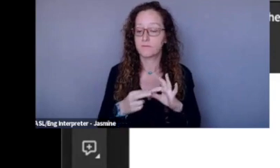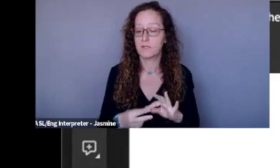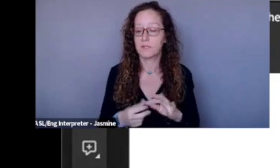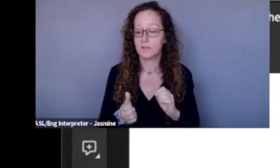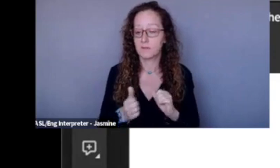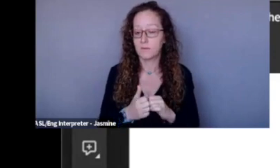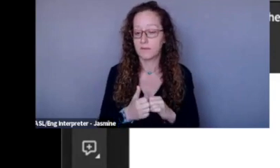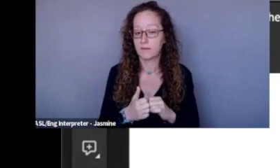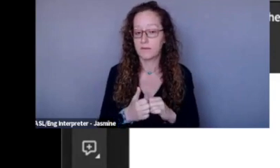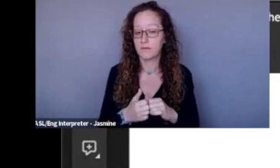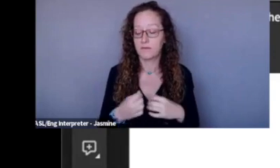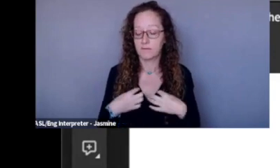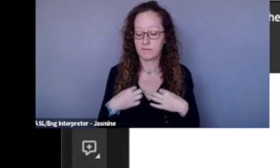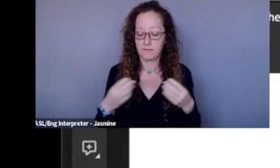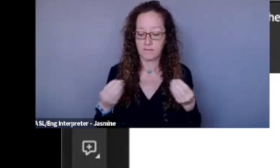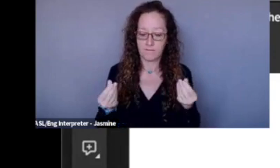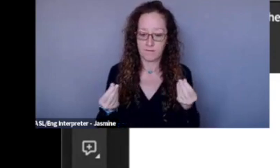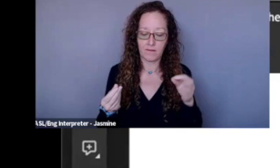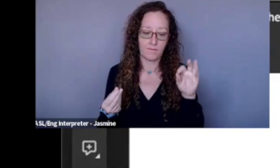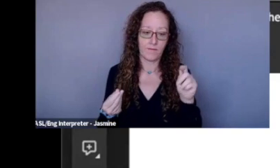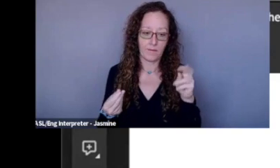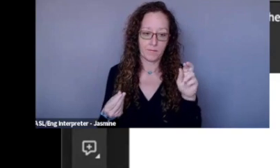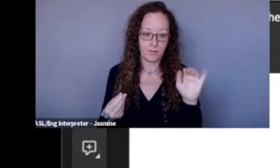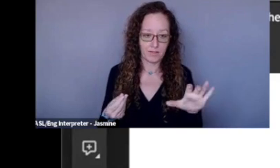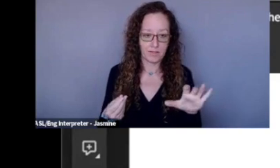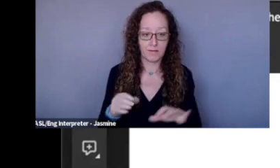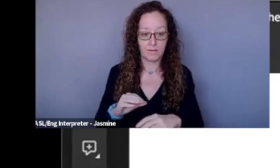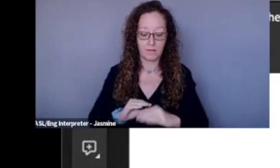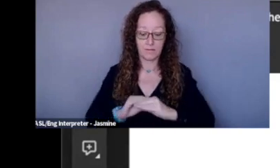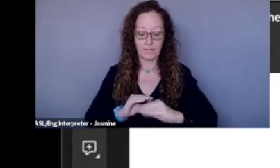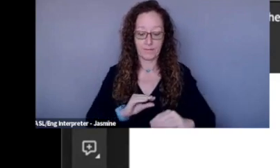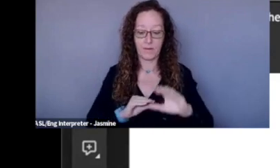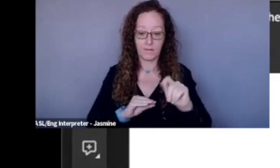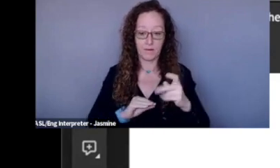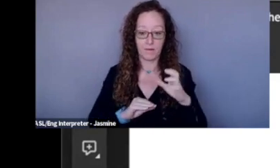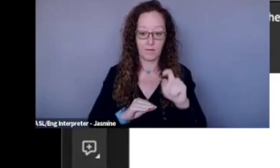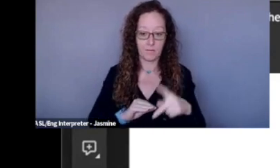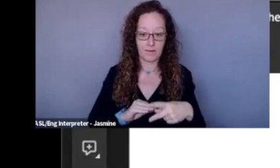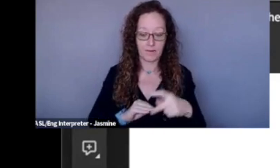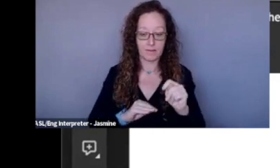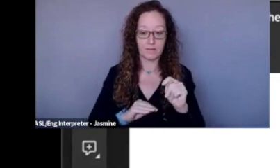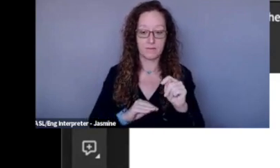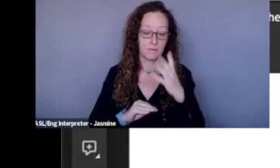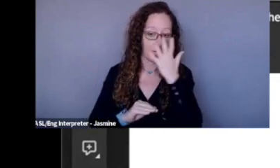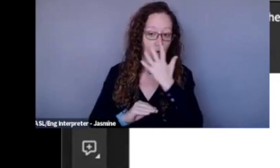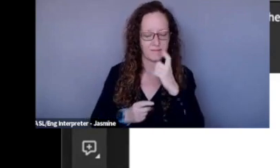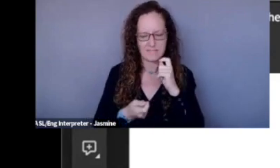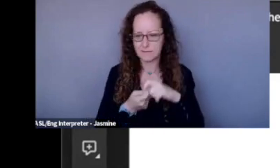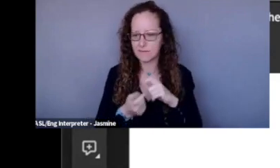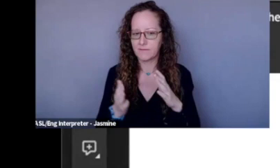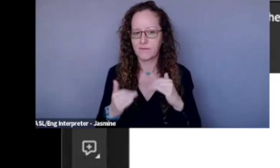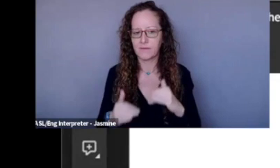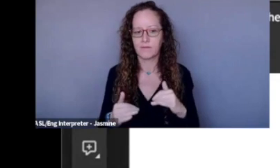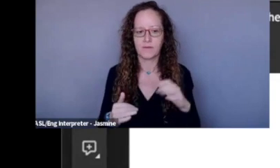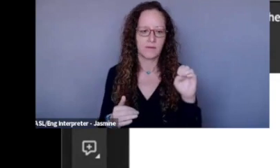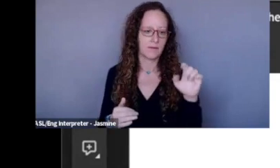to fabric. That carpeting has a very specific look to it. The elastic tends to